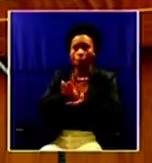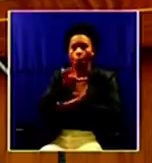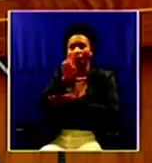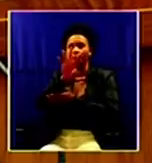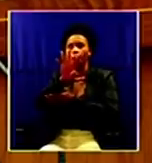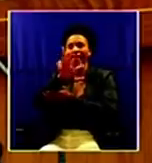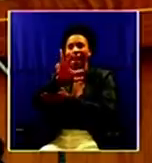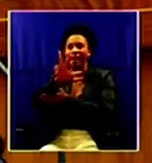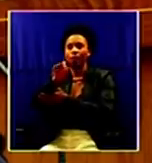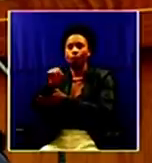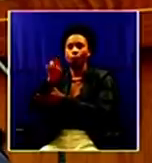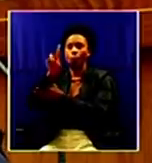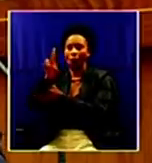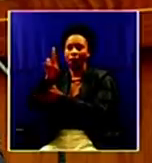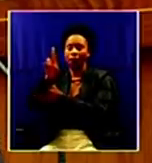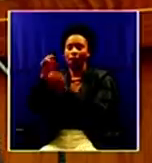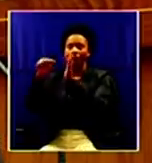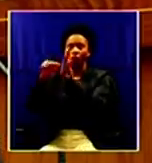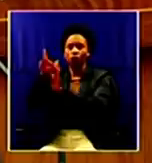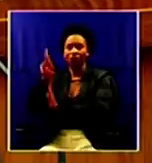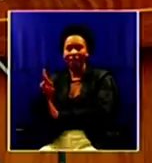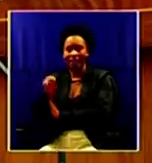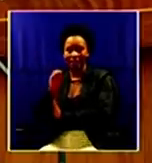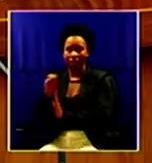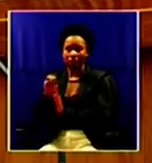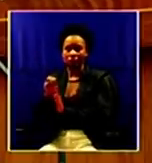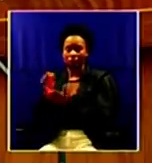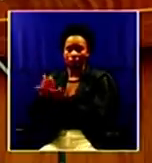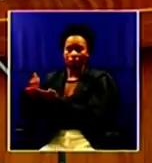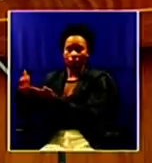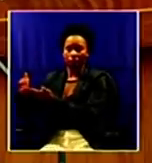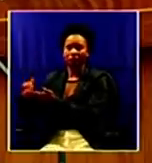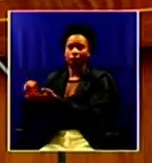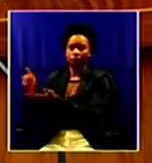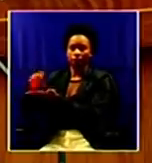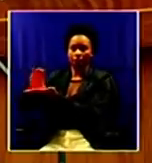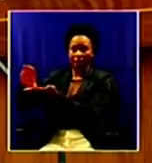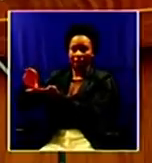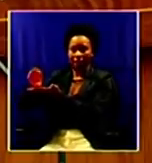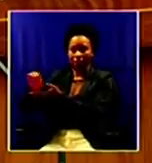million rand is therefore set aside for this fund.